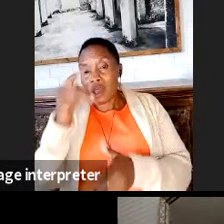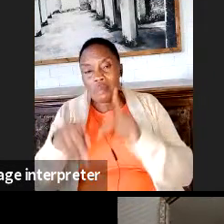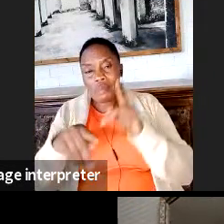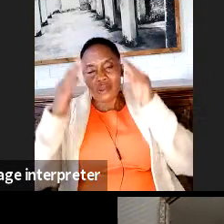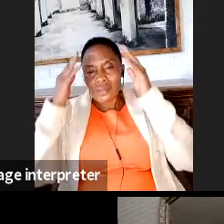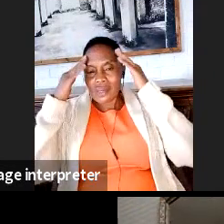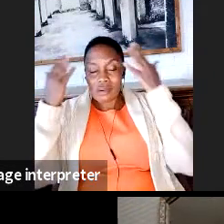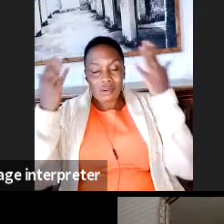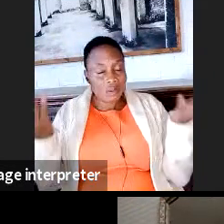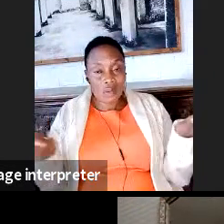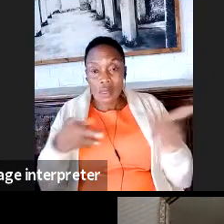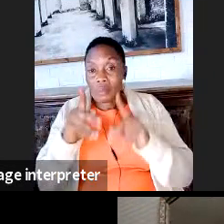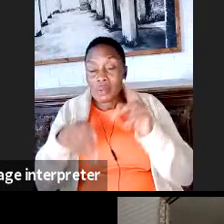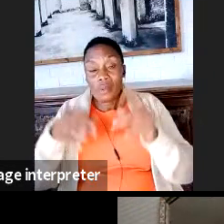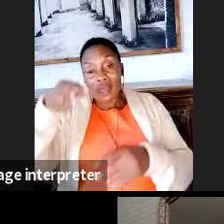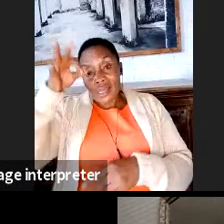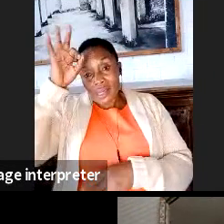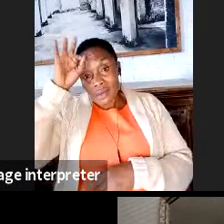of various levels of